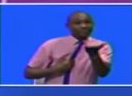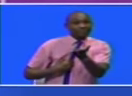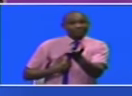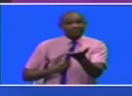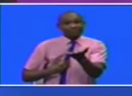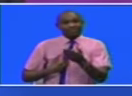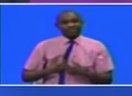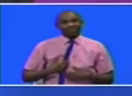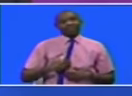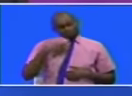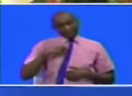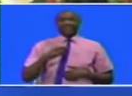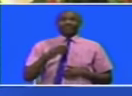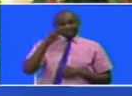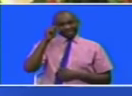And we'll hold Nandi.